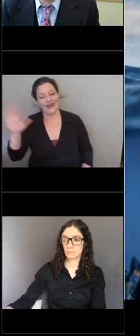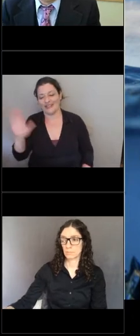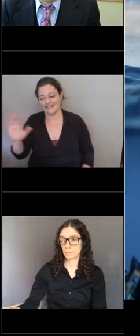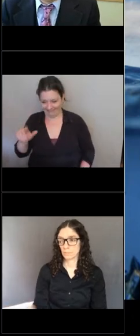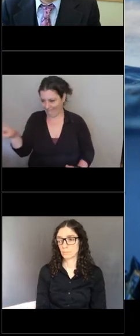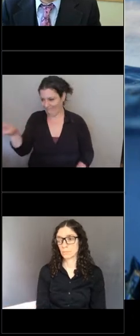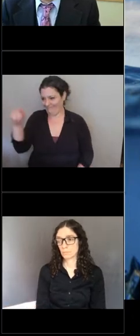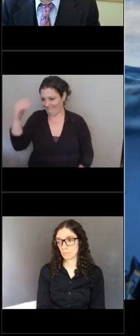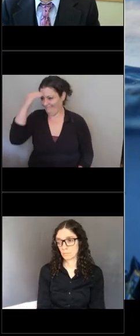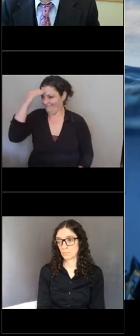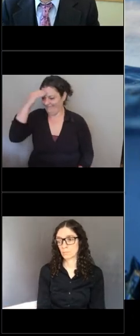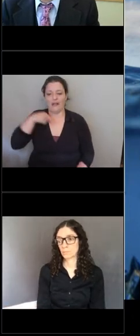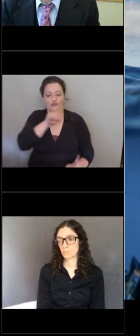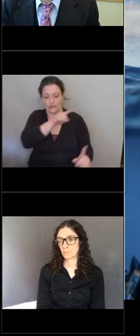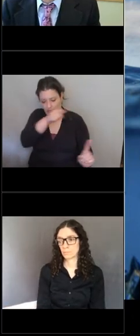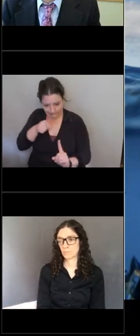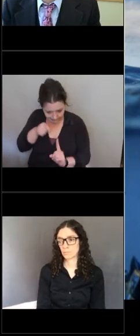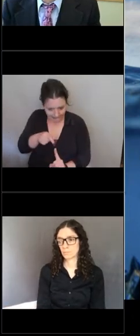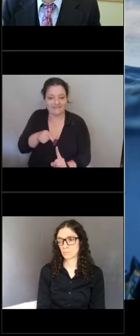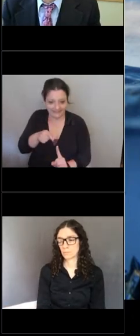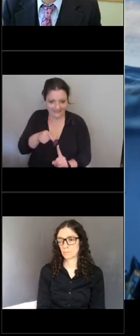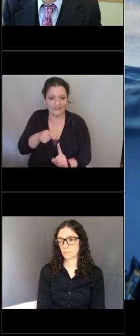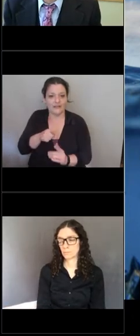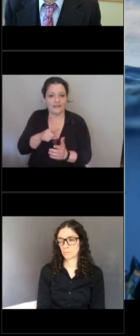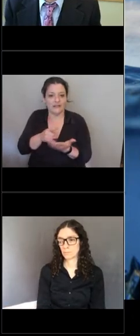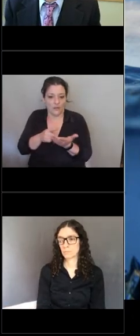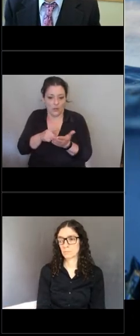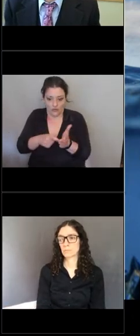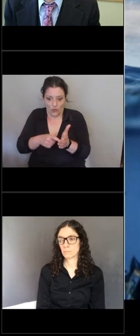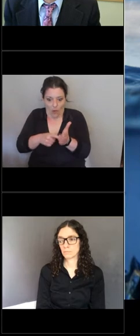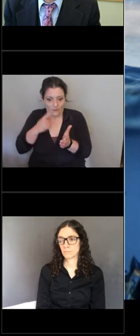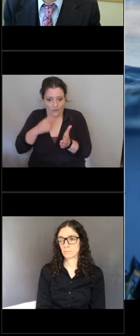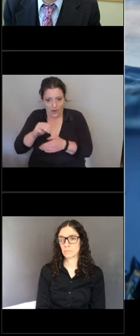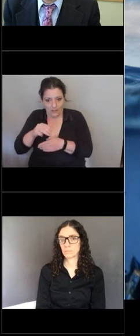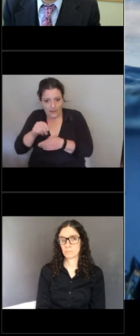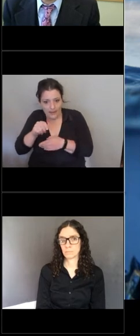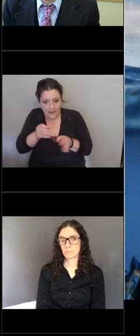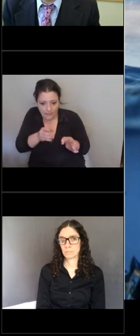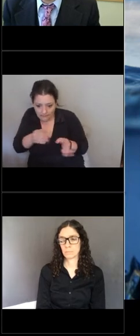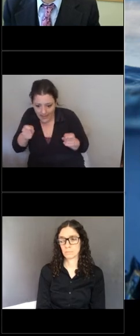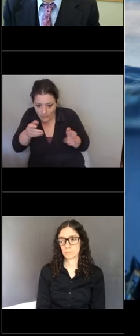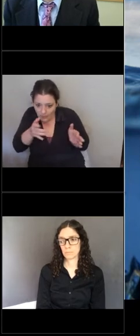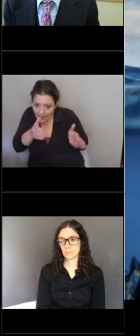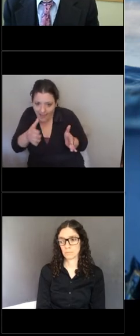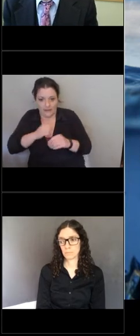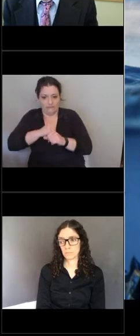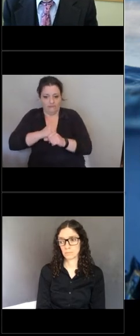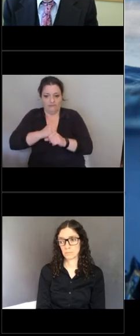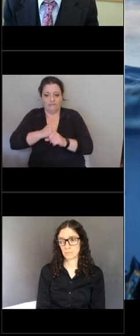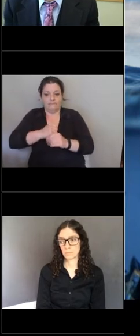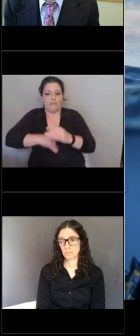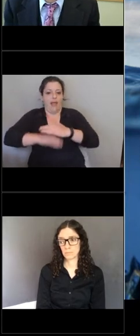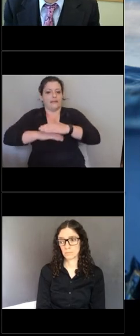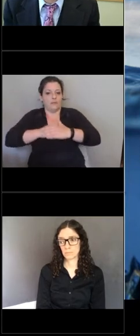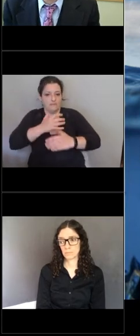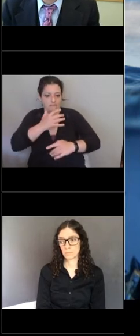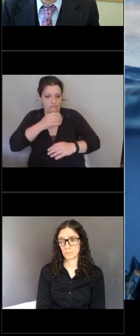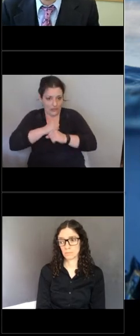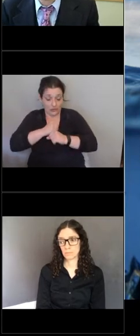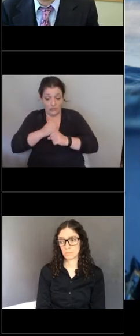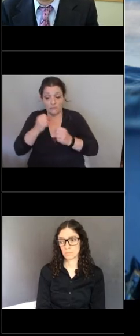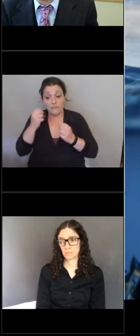protection. With all these accrued benefits that we receive from MPAs, the impacts